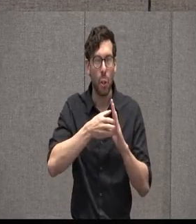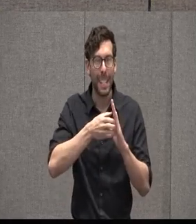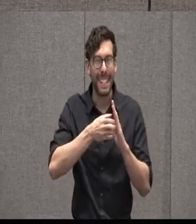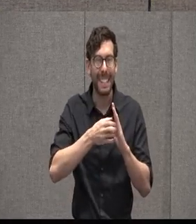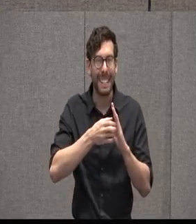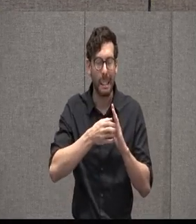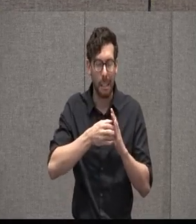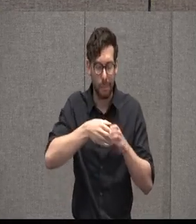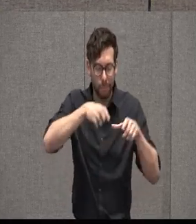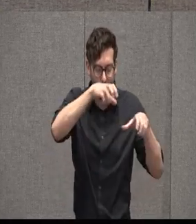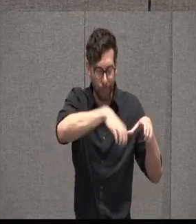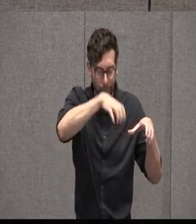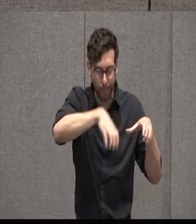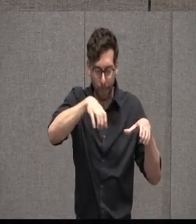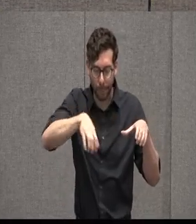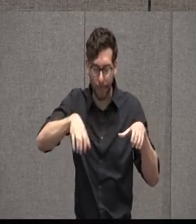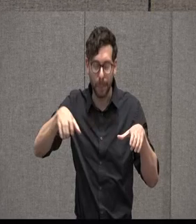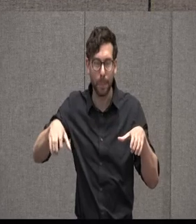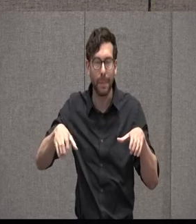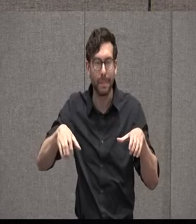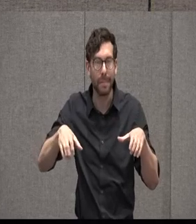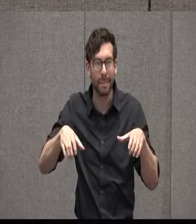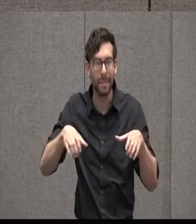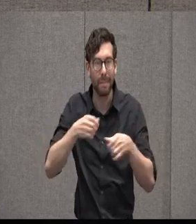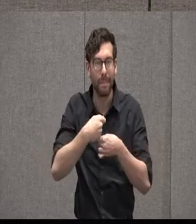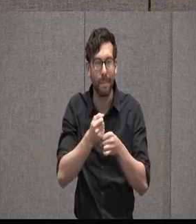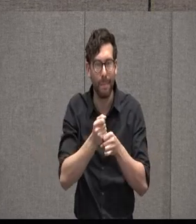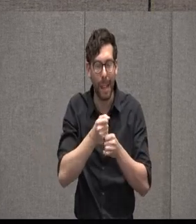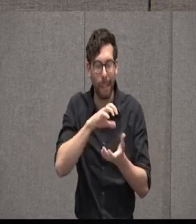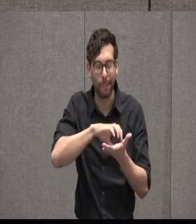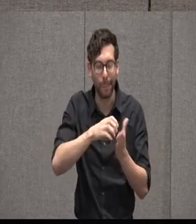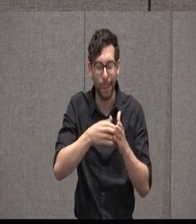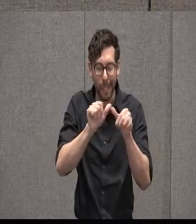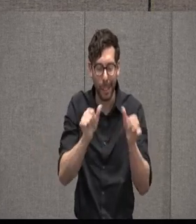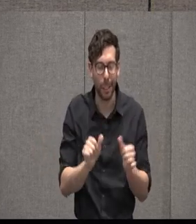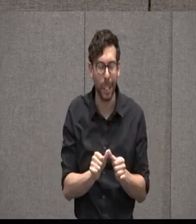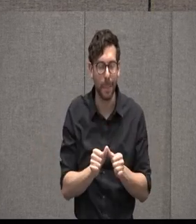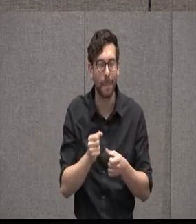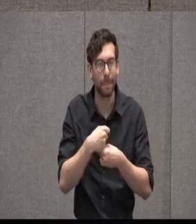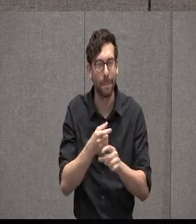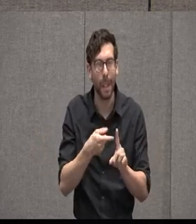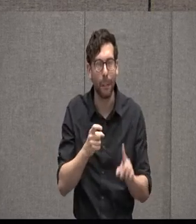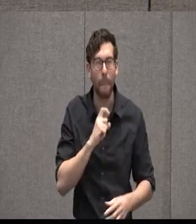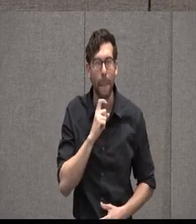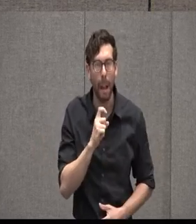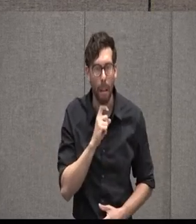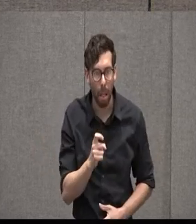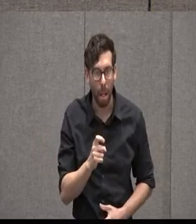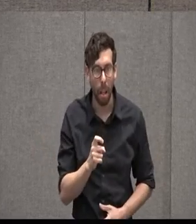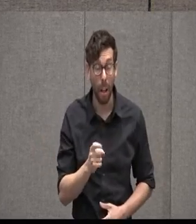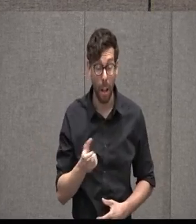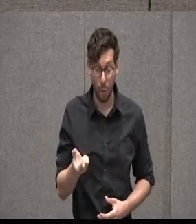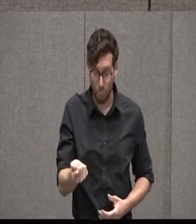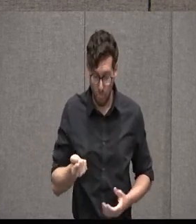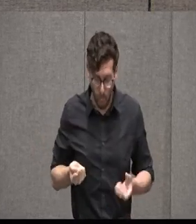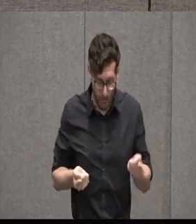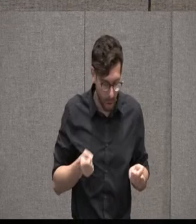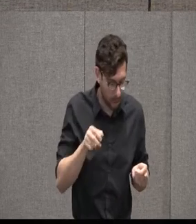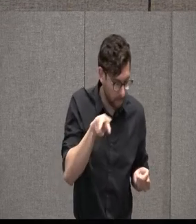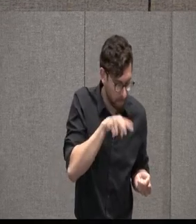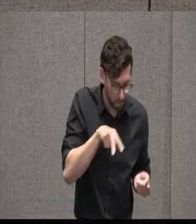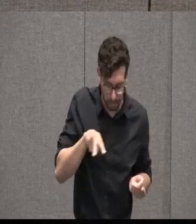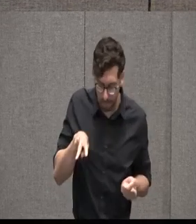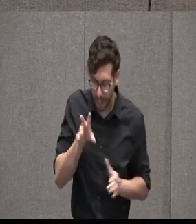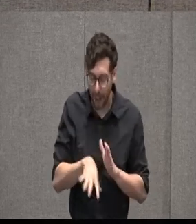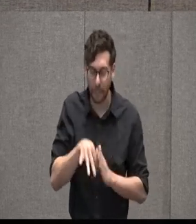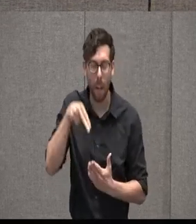metal. I looked in my kitchen drawers. I found a paper clip and I found a screw,